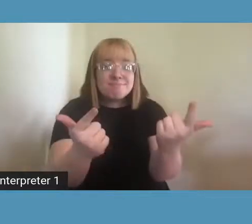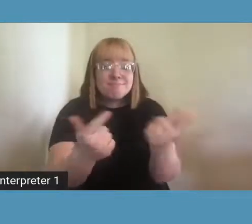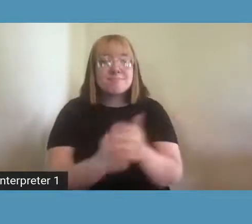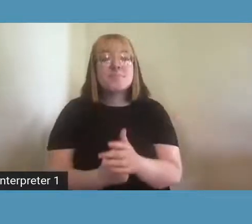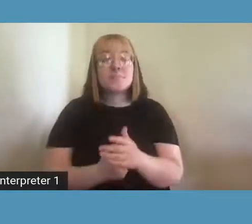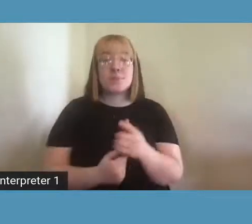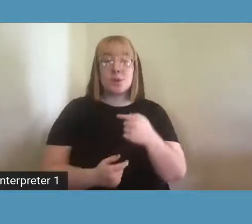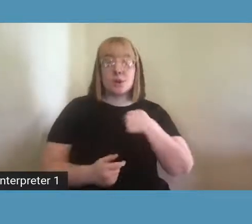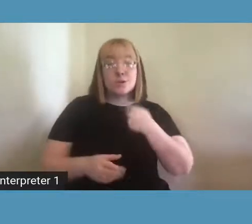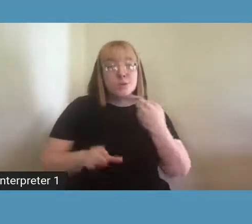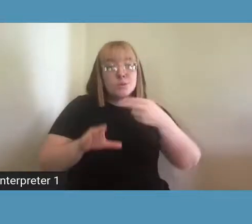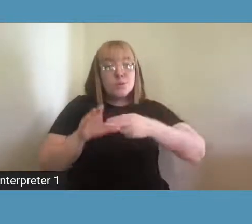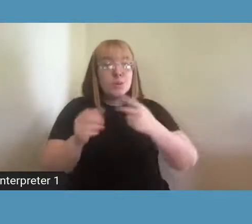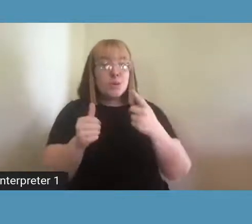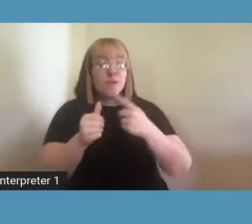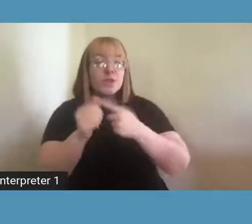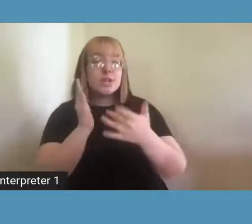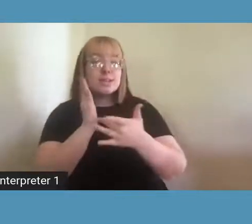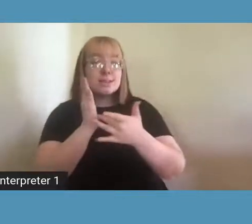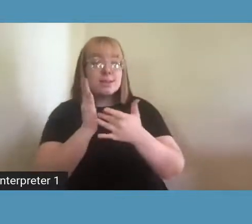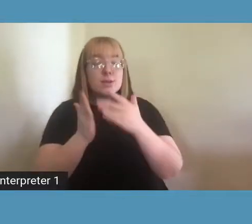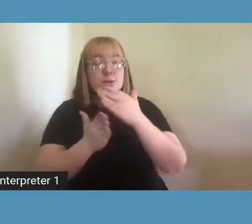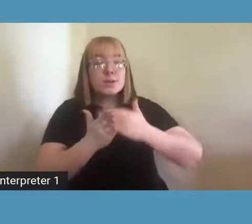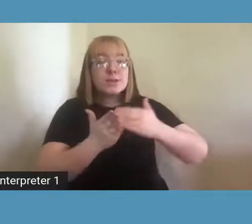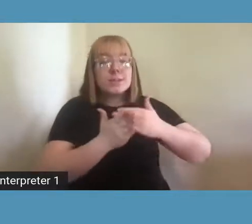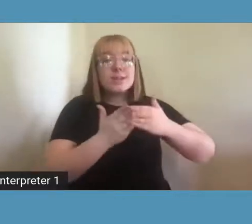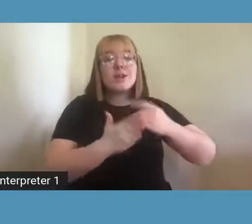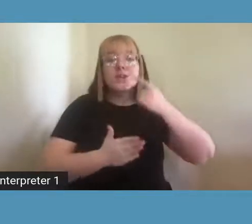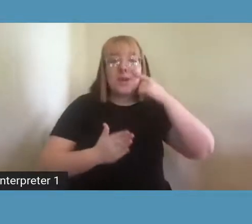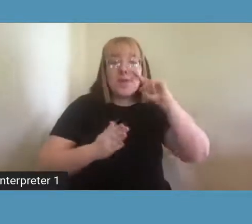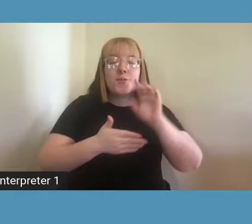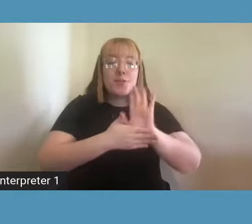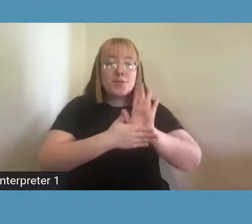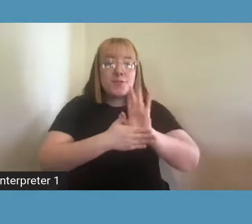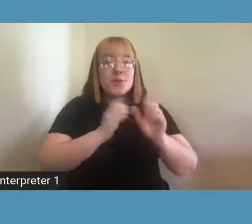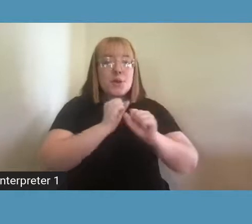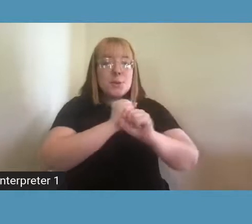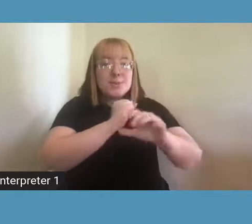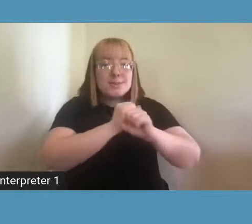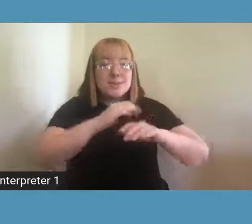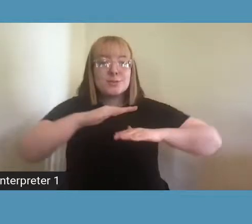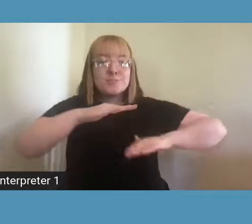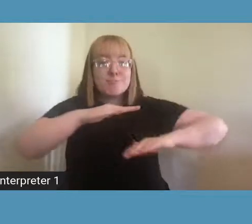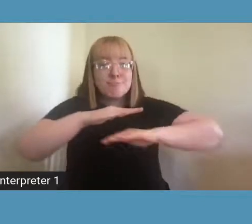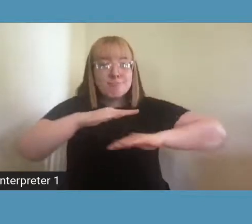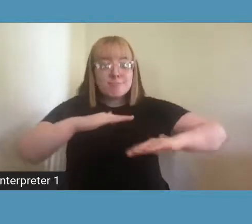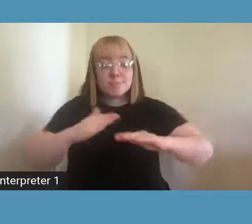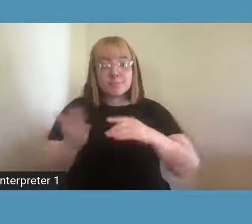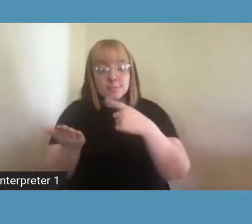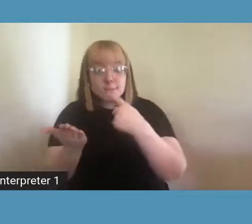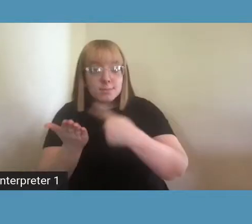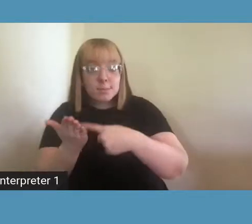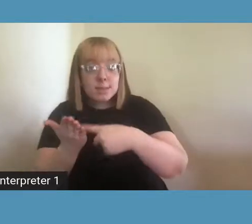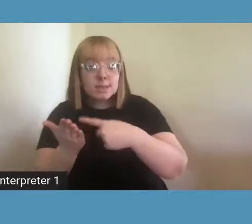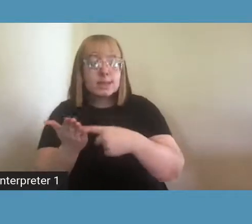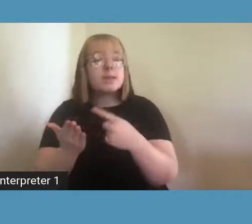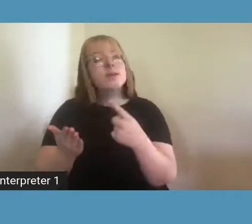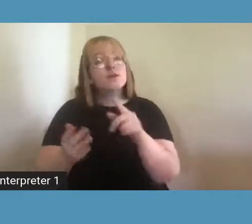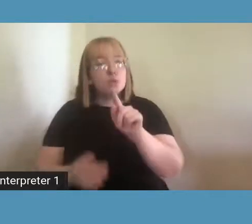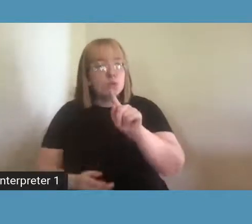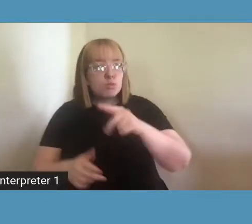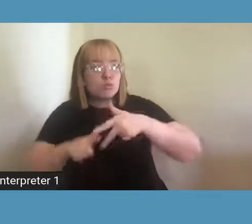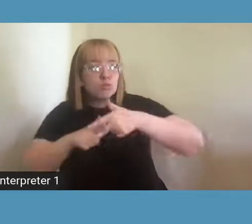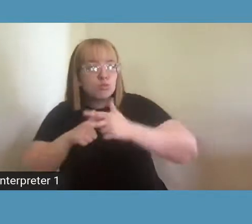technical session for Module 7, Video Production Basics, which will address the basic tools needed to produce videos for your